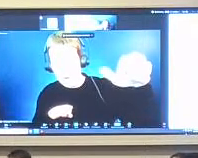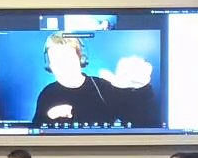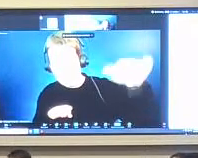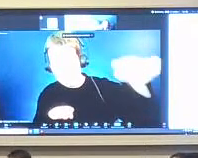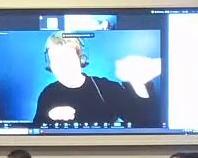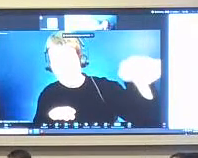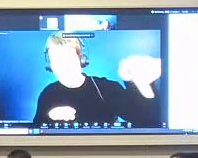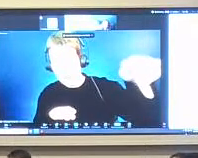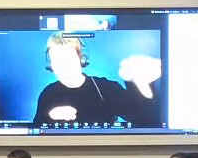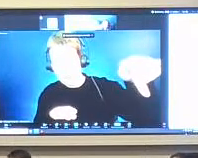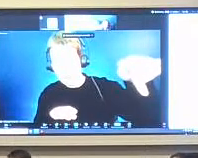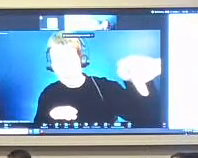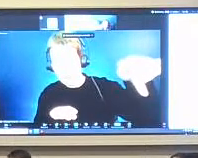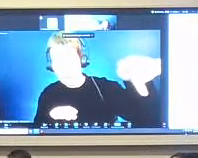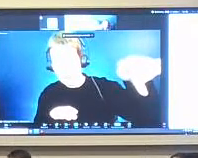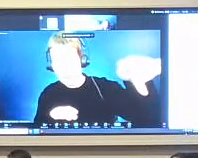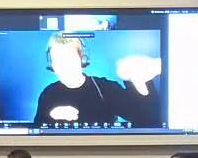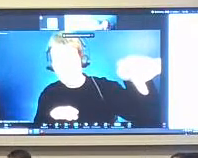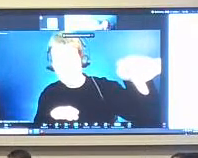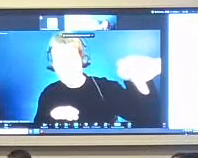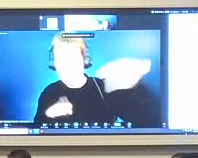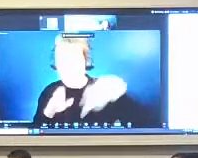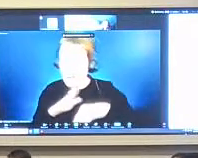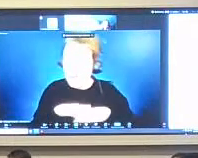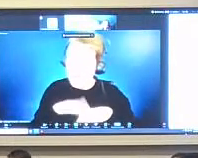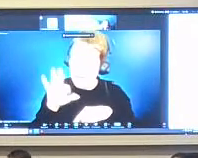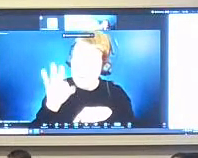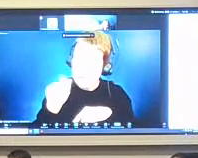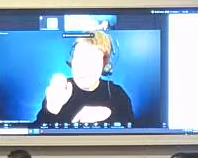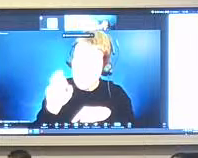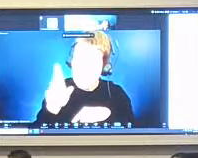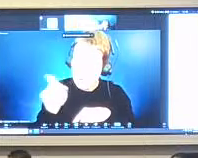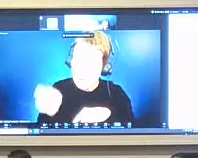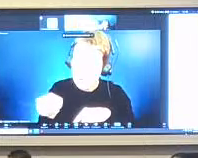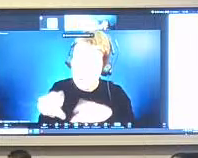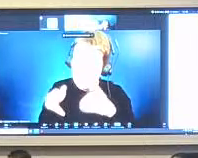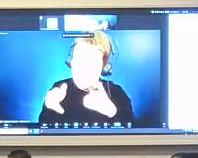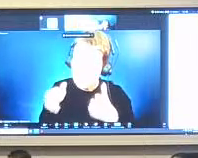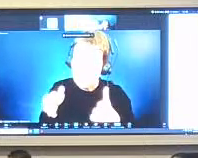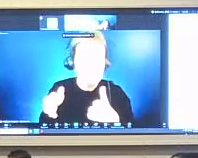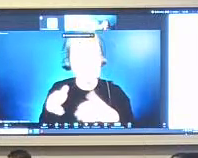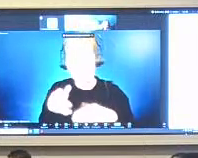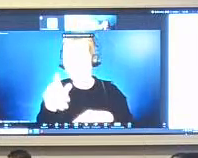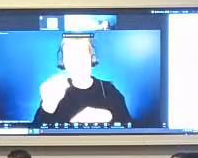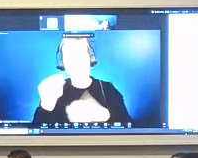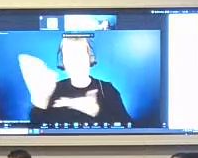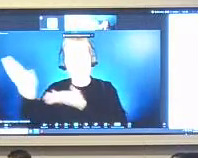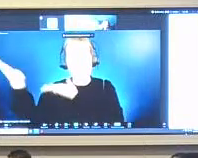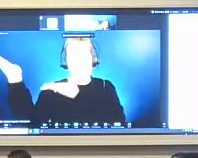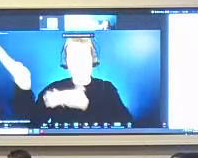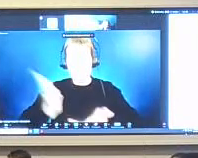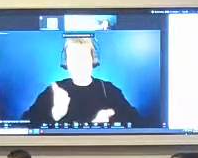for the place on paper, Yeah. they had to pull out a portable ramp.